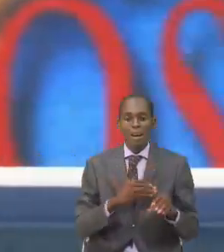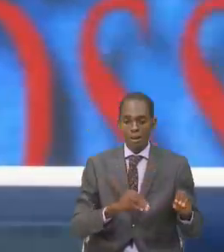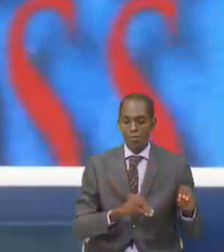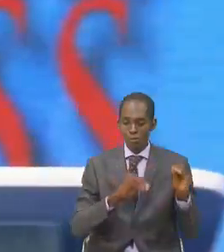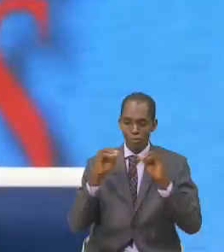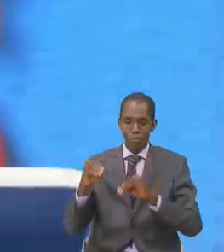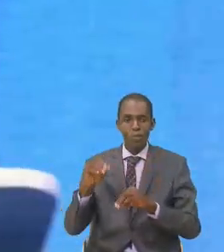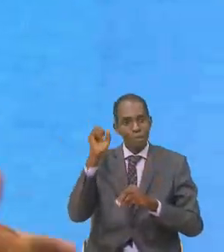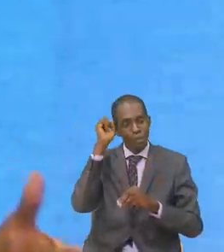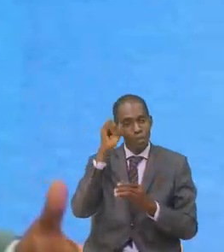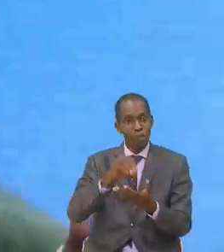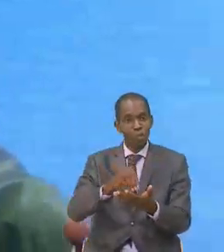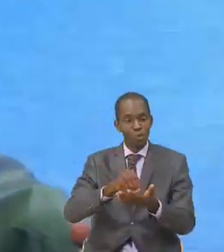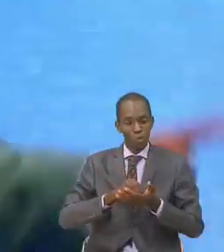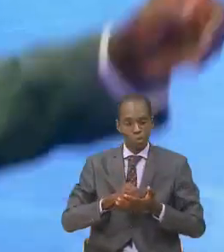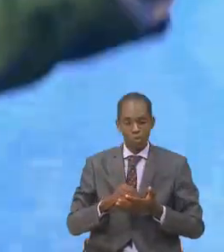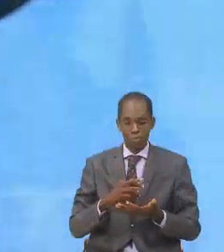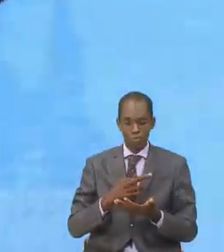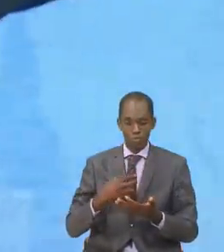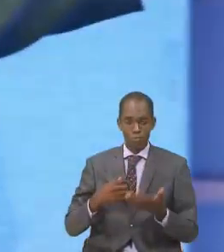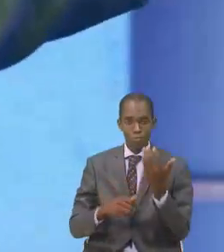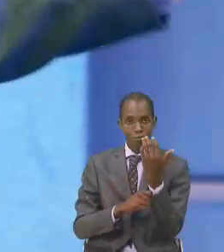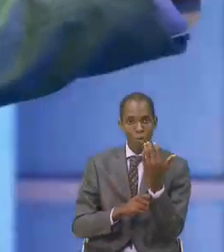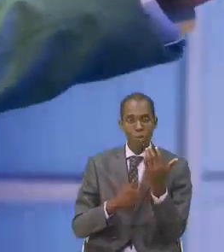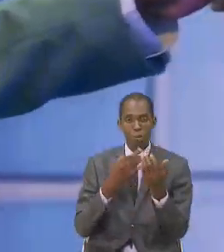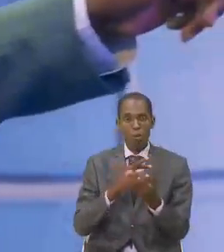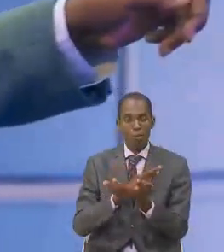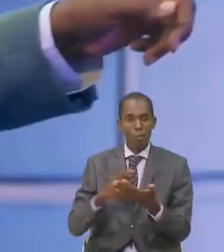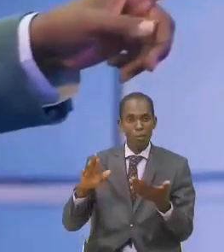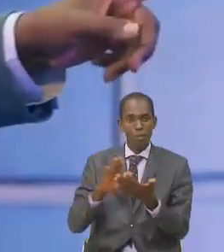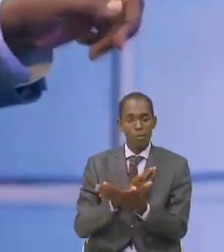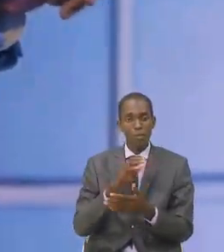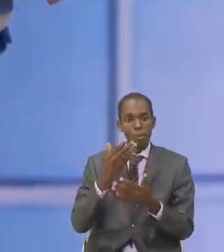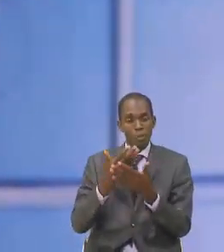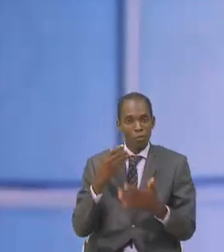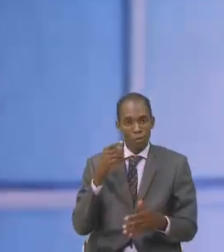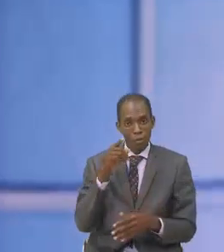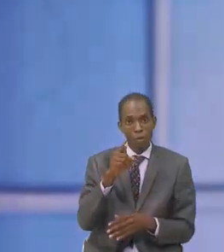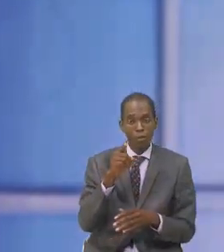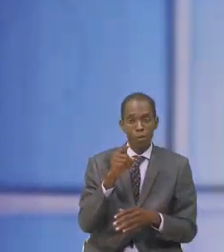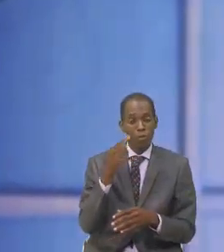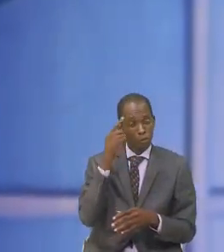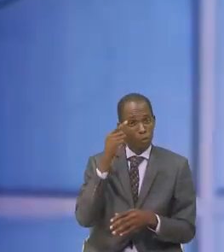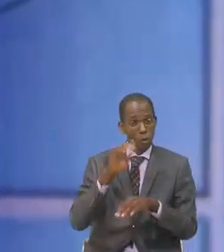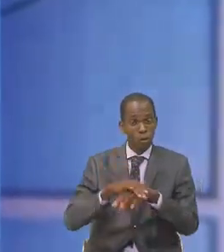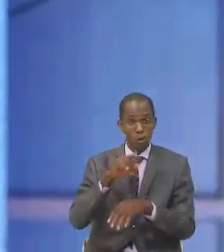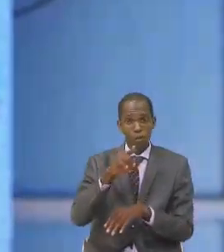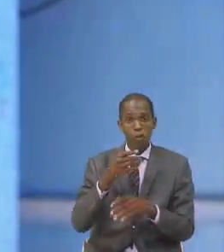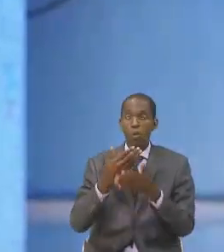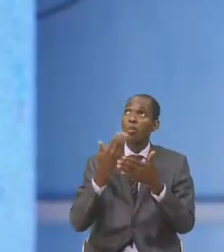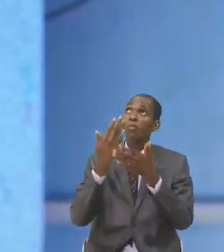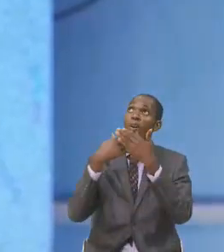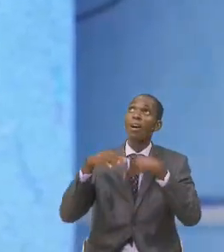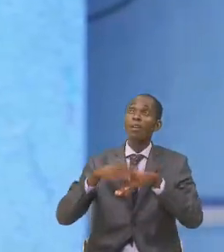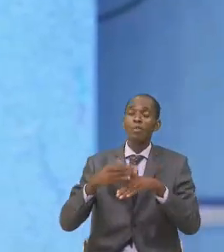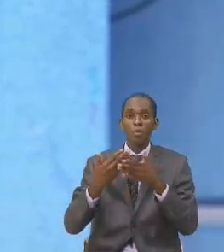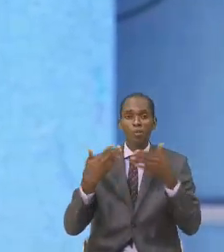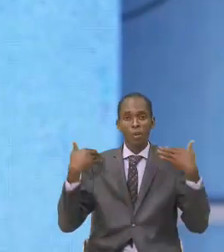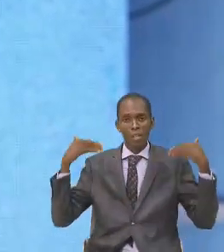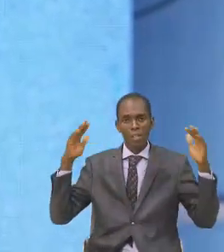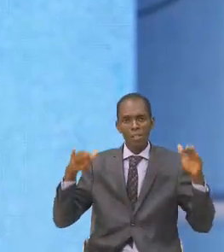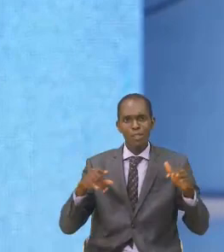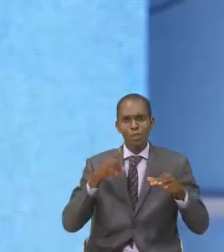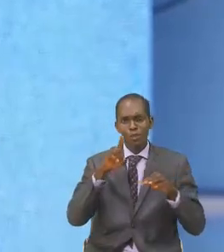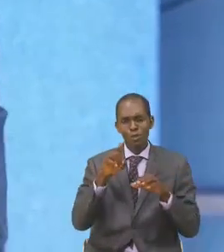Christ comes, and then he puts his own robe of righteousness upon you before heaven, and before